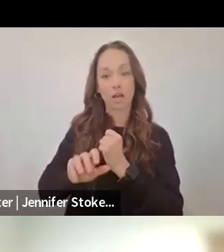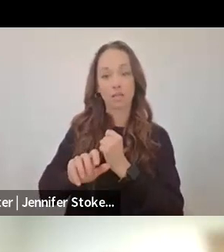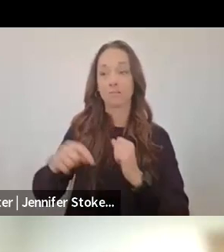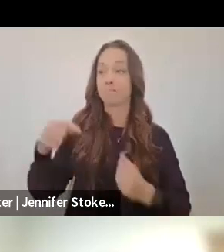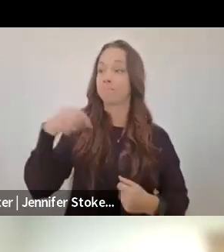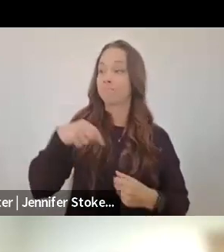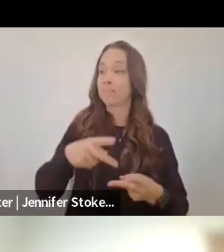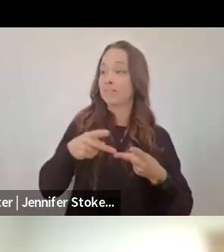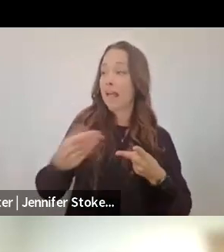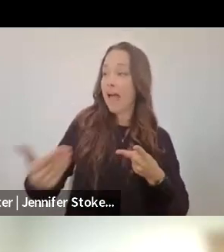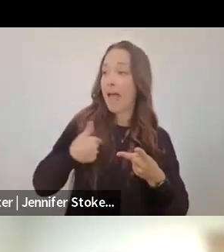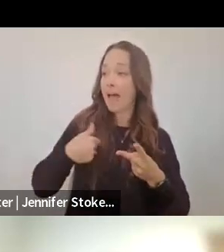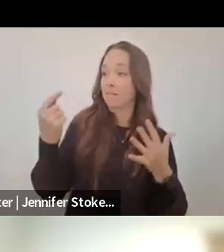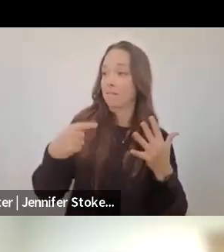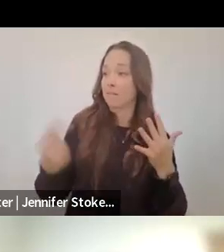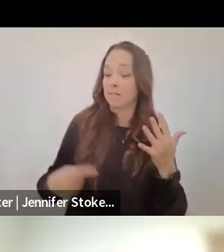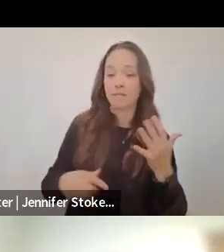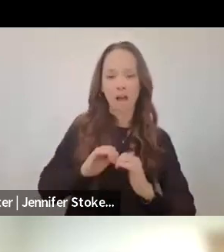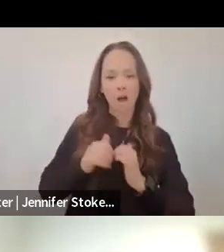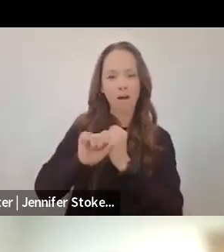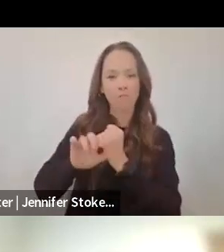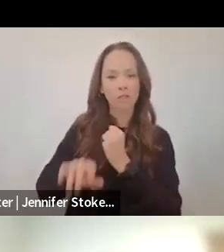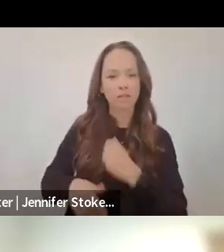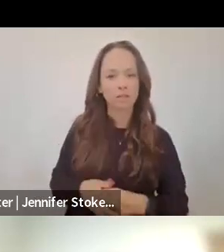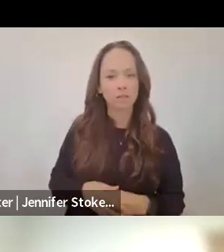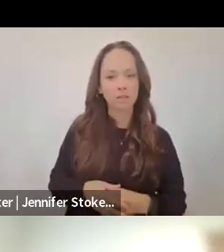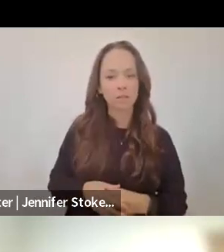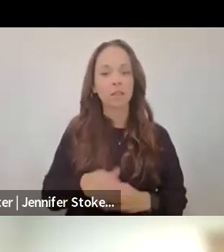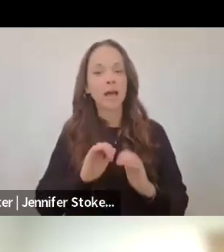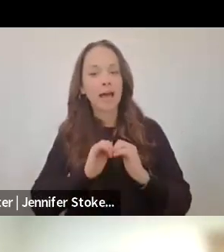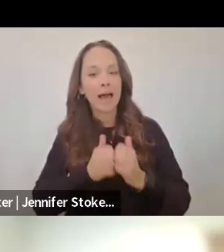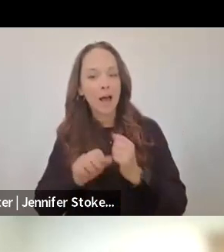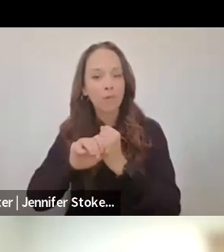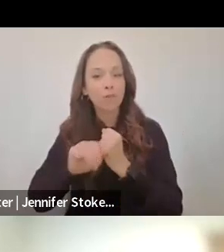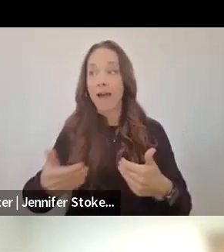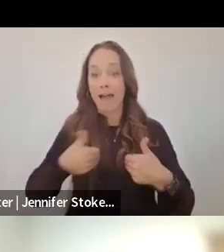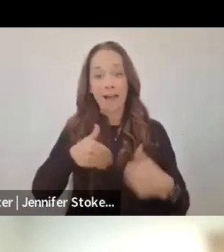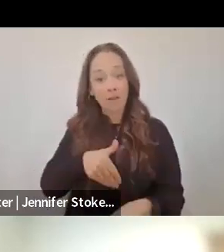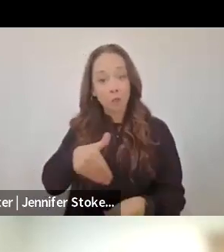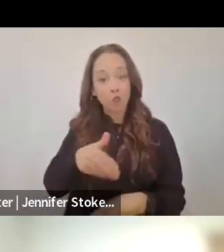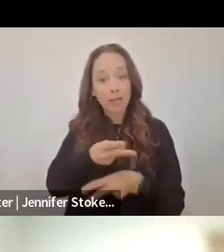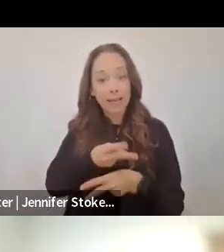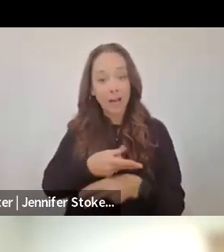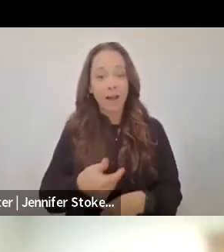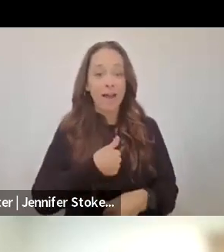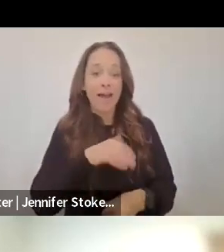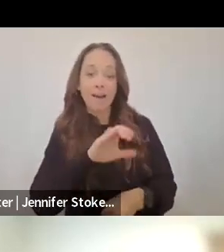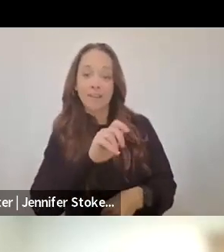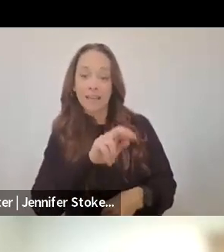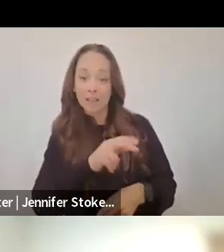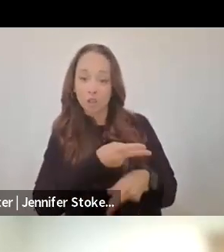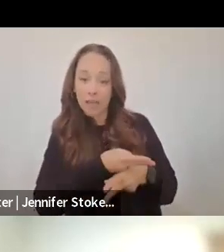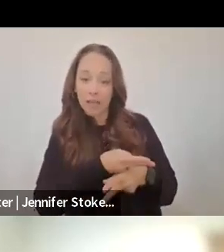facility exists? How do you advertise that you offer maternity care or cancer care or any of the types of